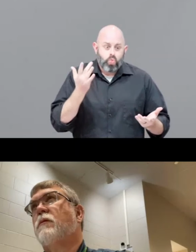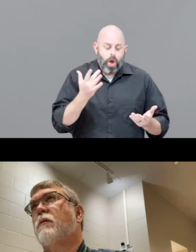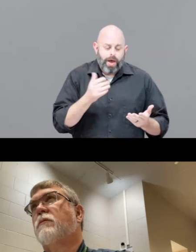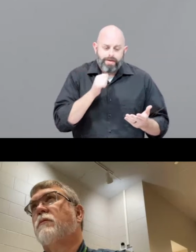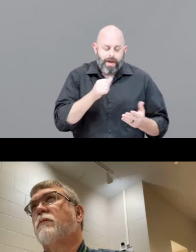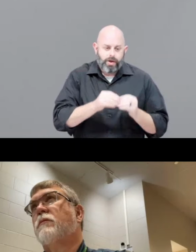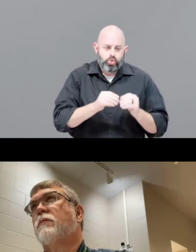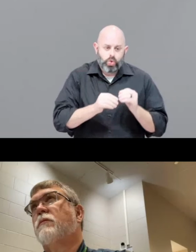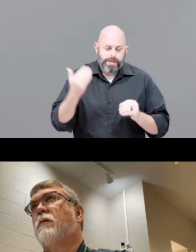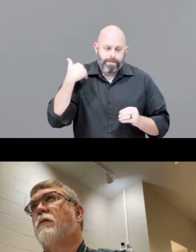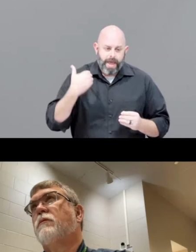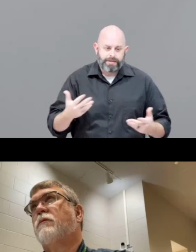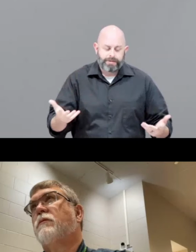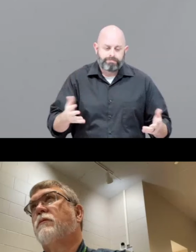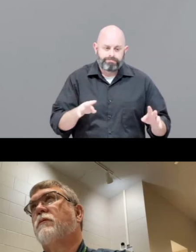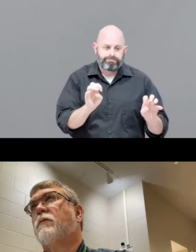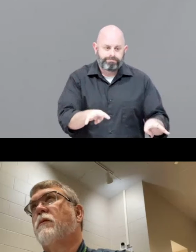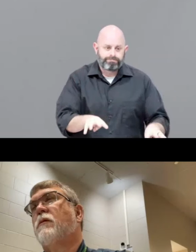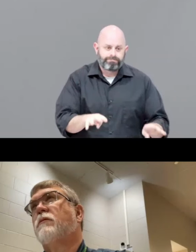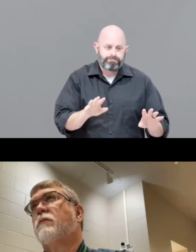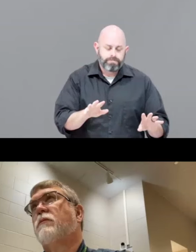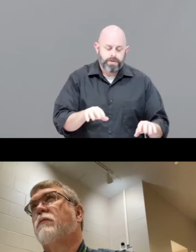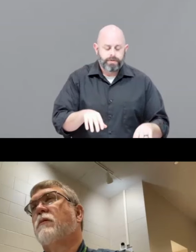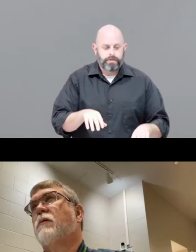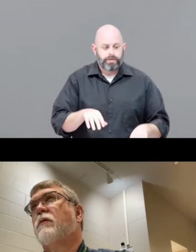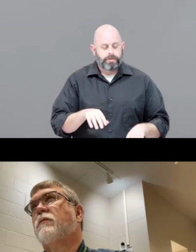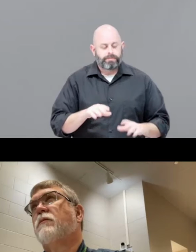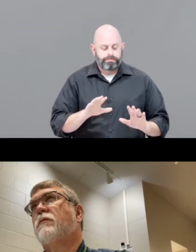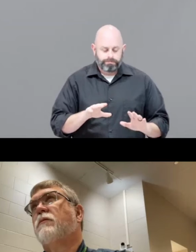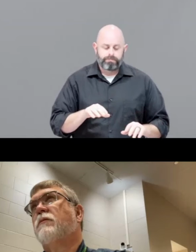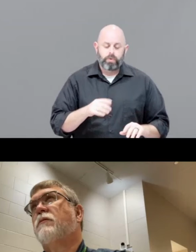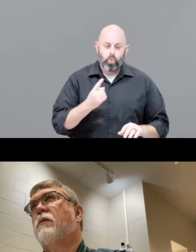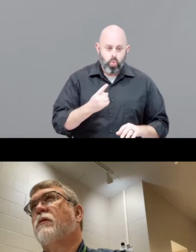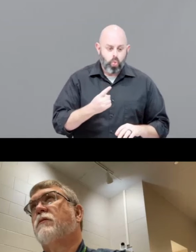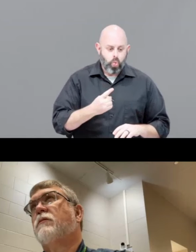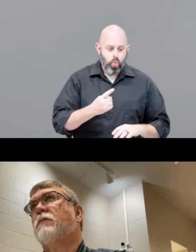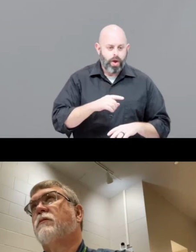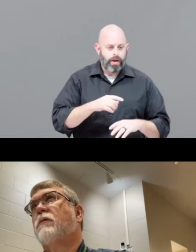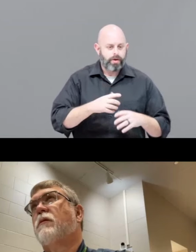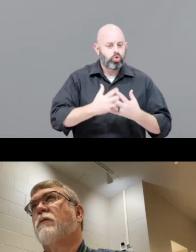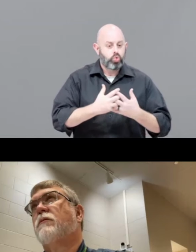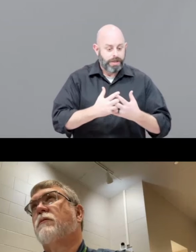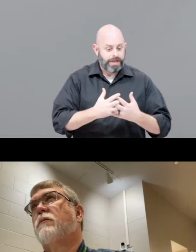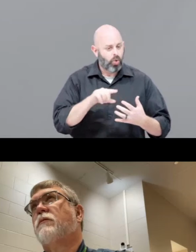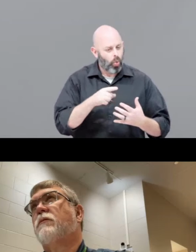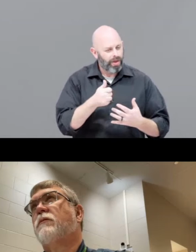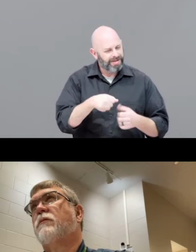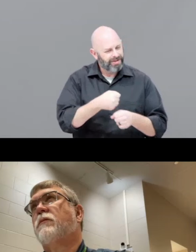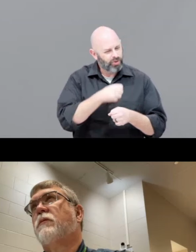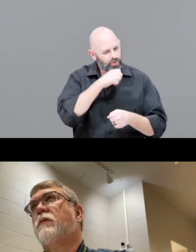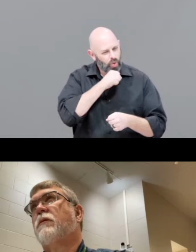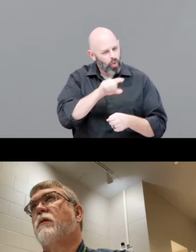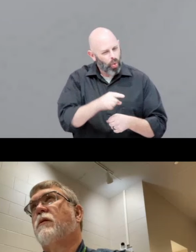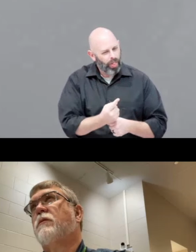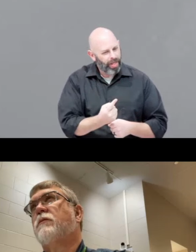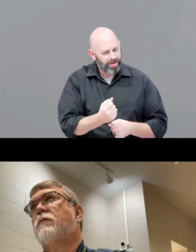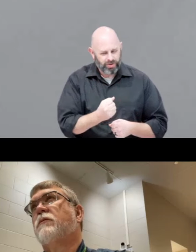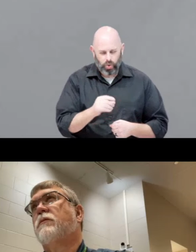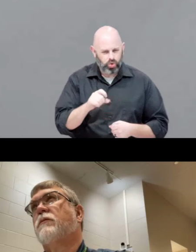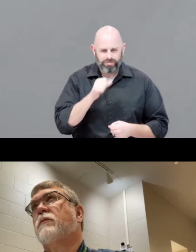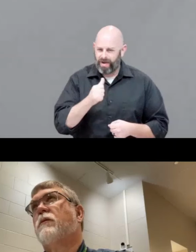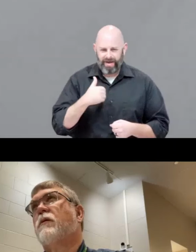past. The one unit that we're having trouble with, it's only 10 years old, so it